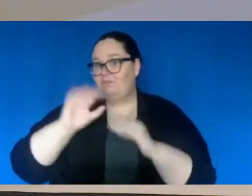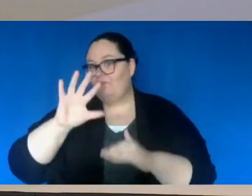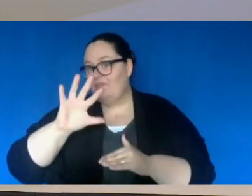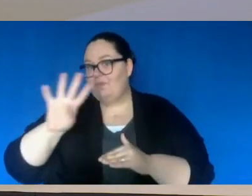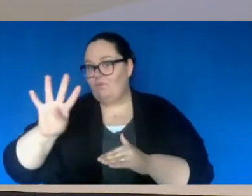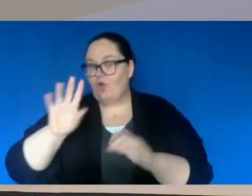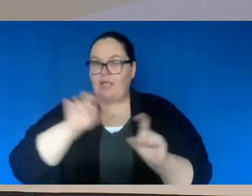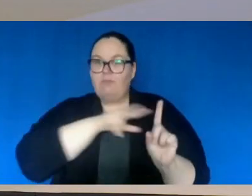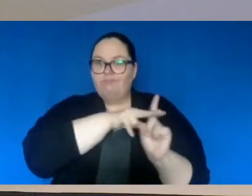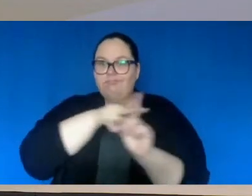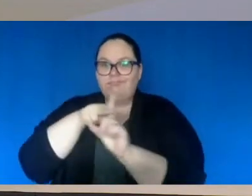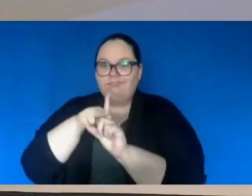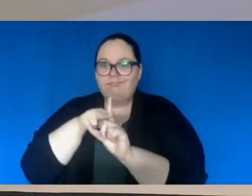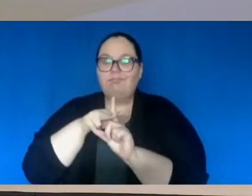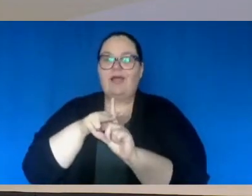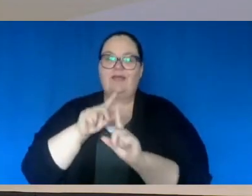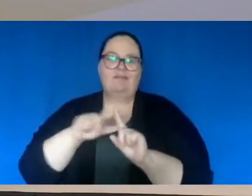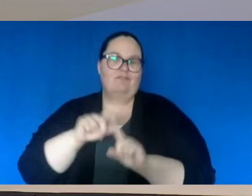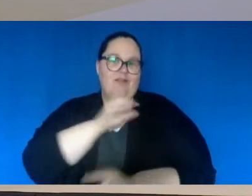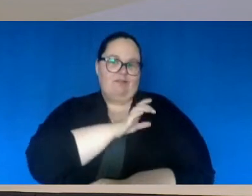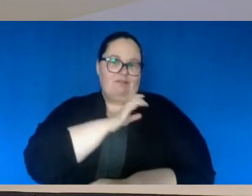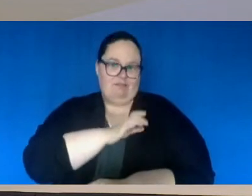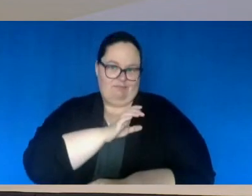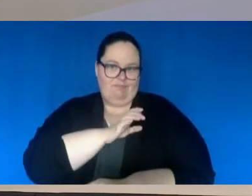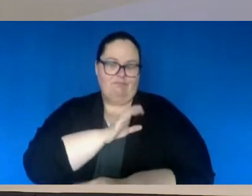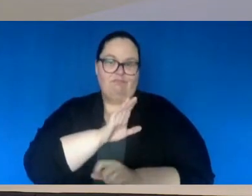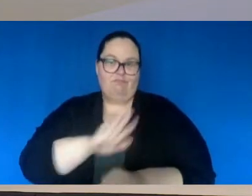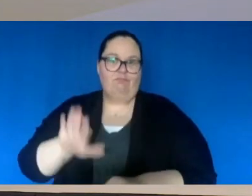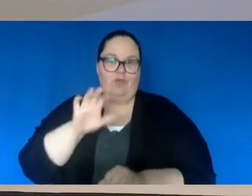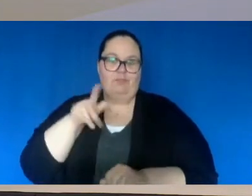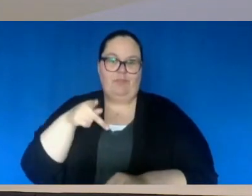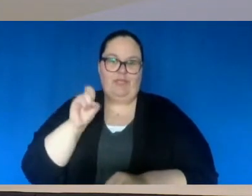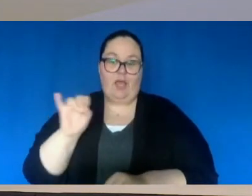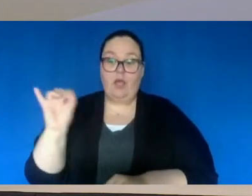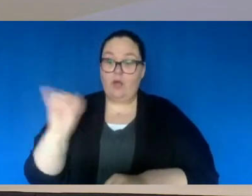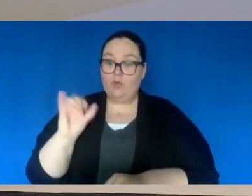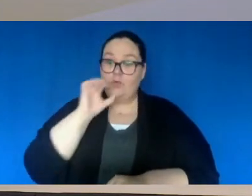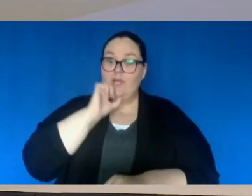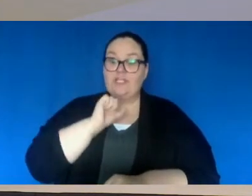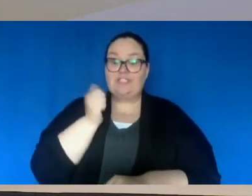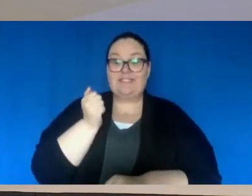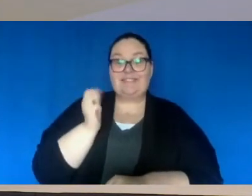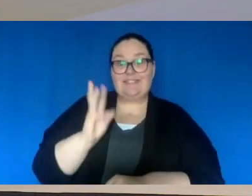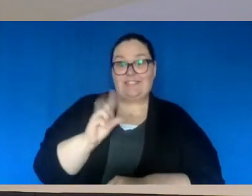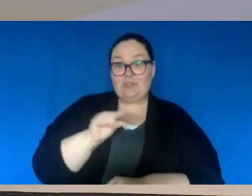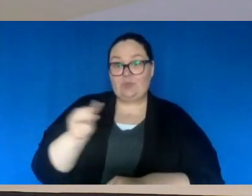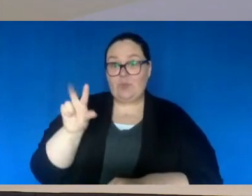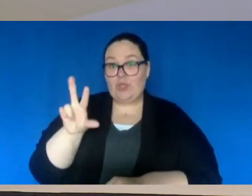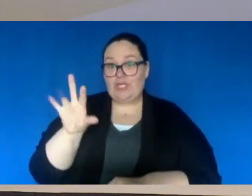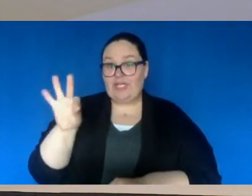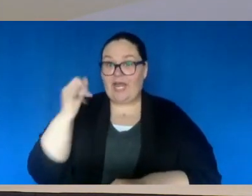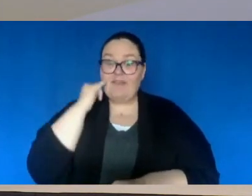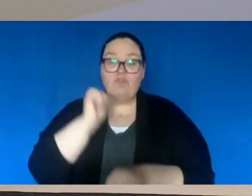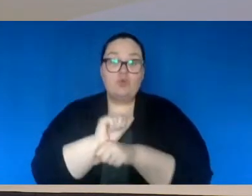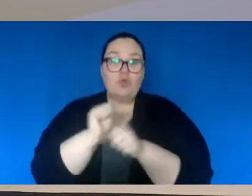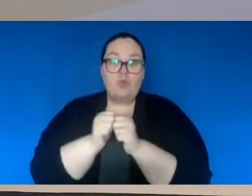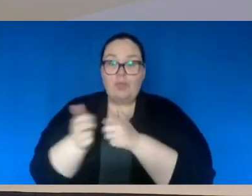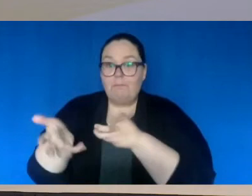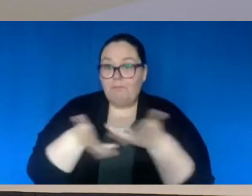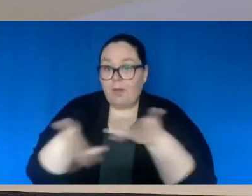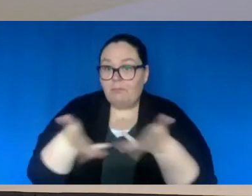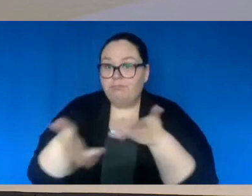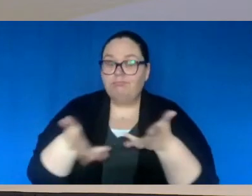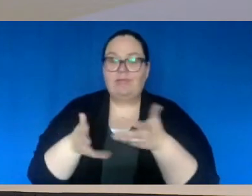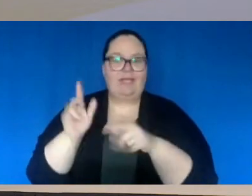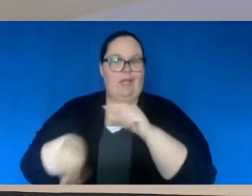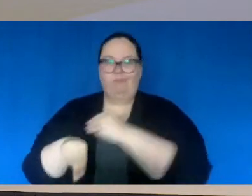clinics across the province. And starting today, frontline workers aged 16 to 39 who work with the public and who cannot work virtually can